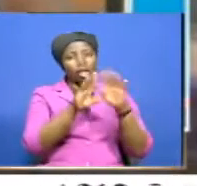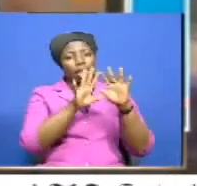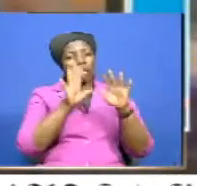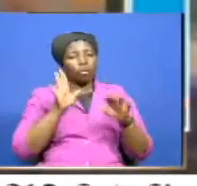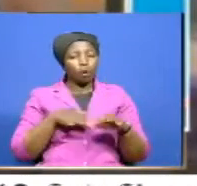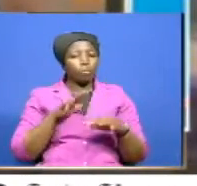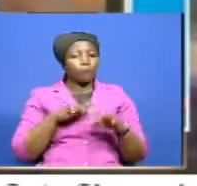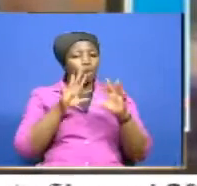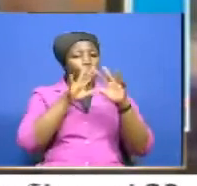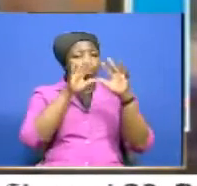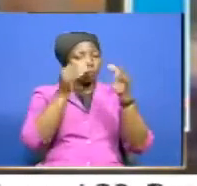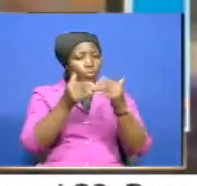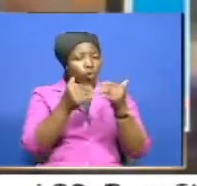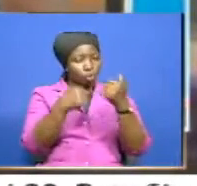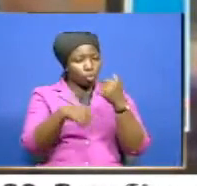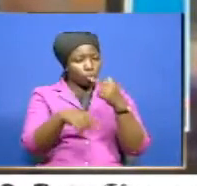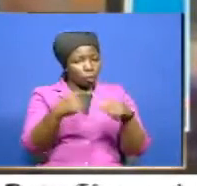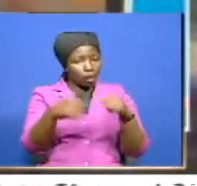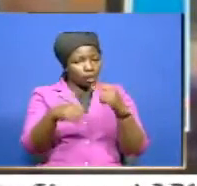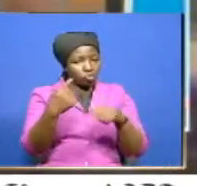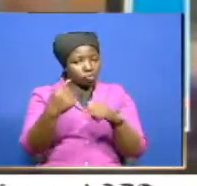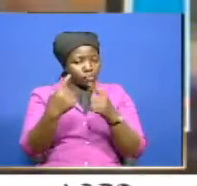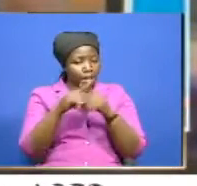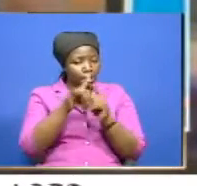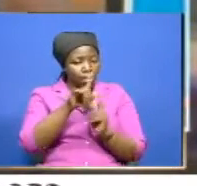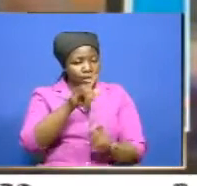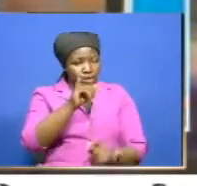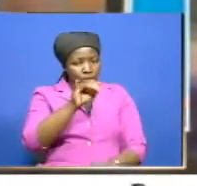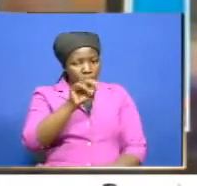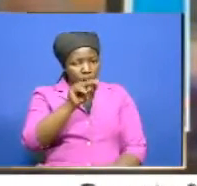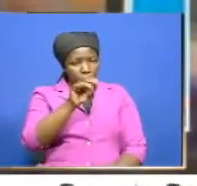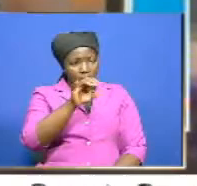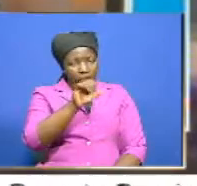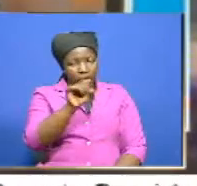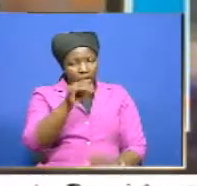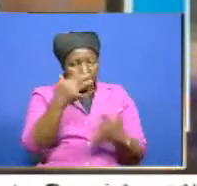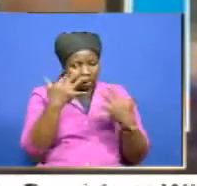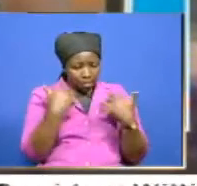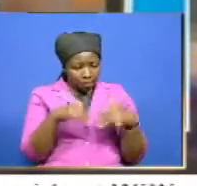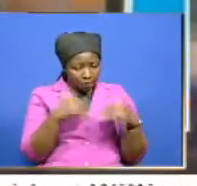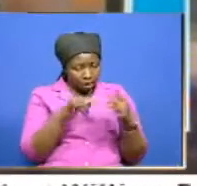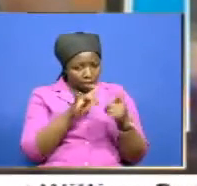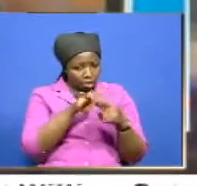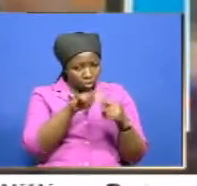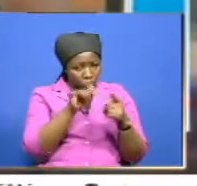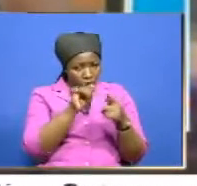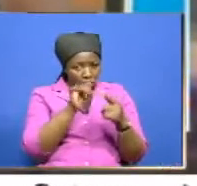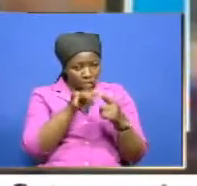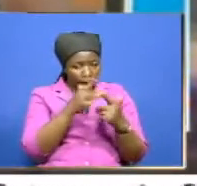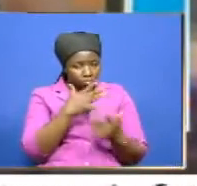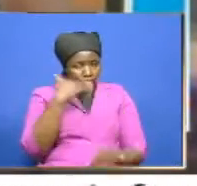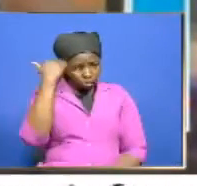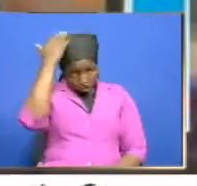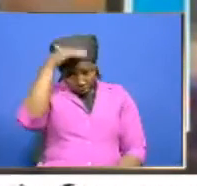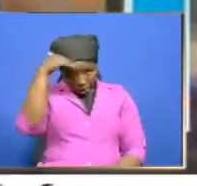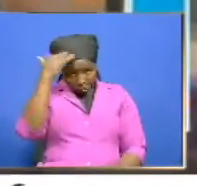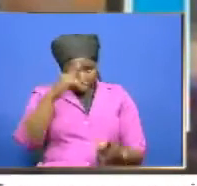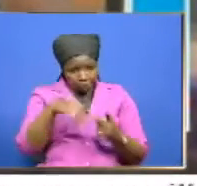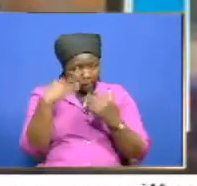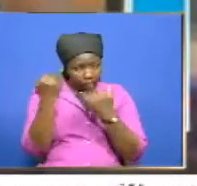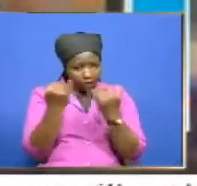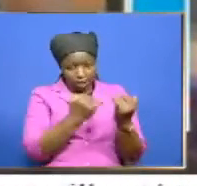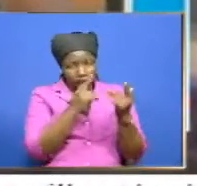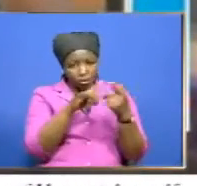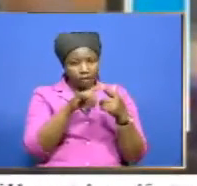And for the Lionesses, when do they get to play? And they get Dubai, get invited to France, maybe Hong Kong when they're going